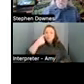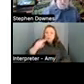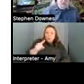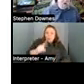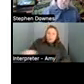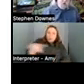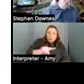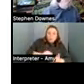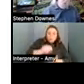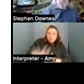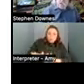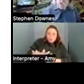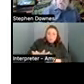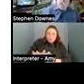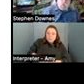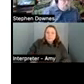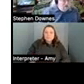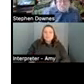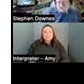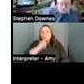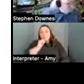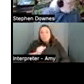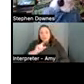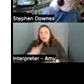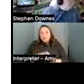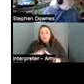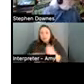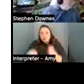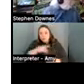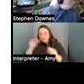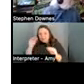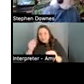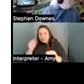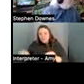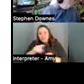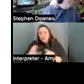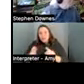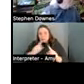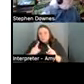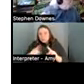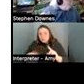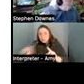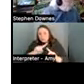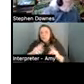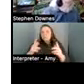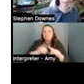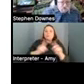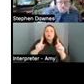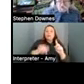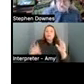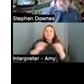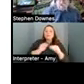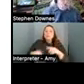be even about what we teach them what we have to say to them it's much more about what we help